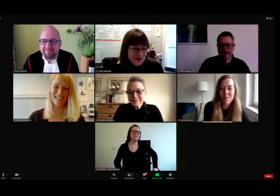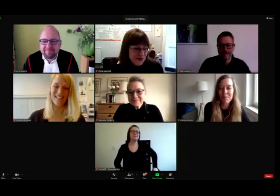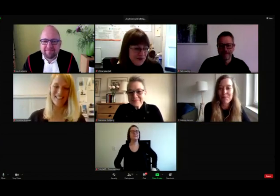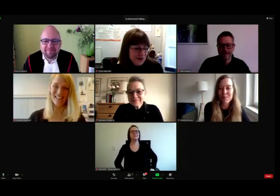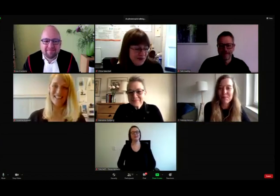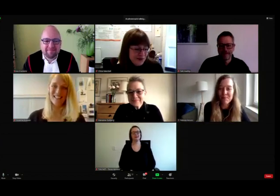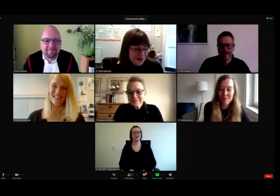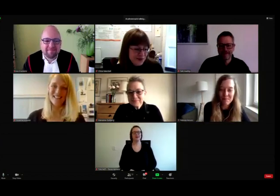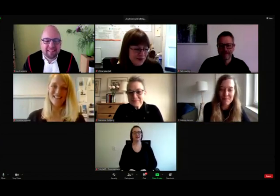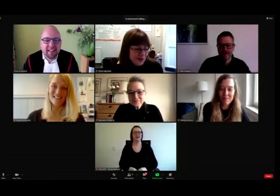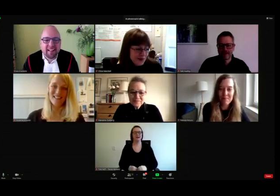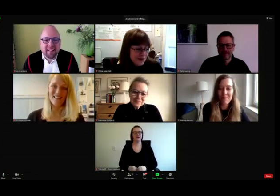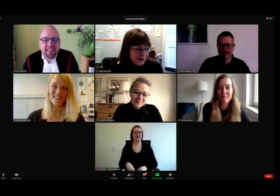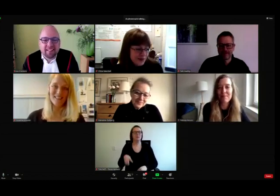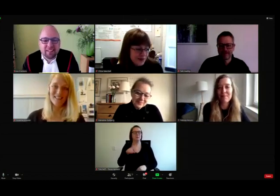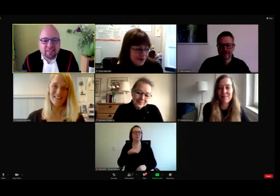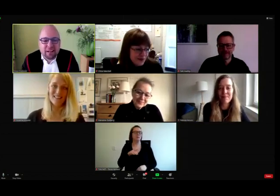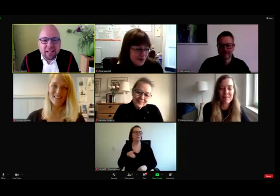Professor Kasborn.